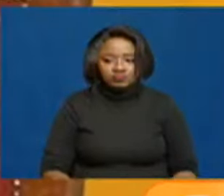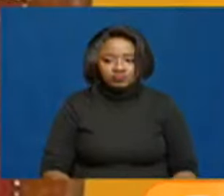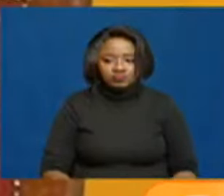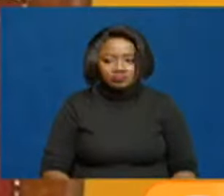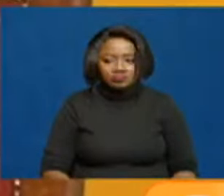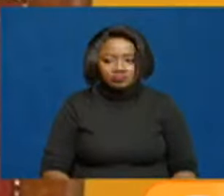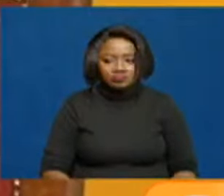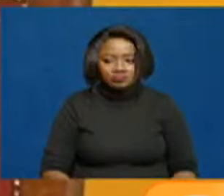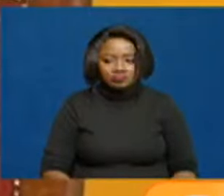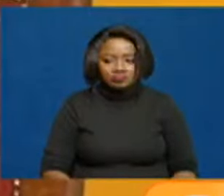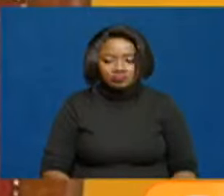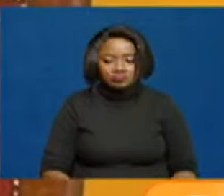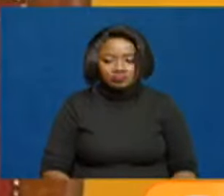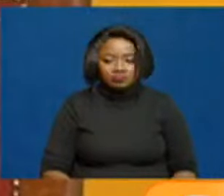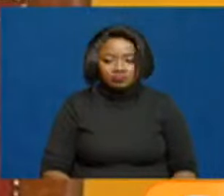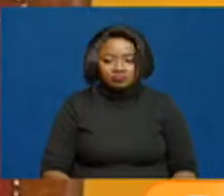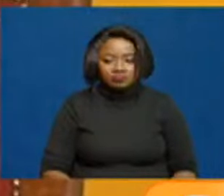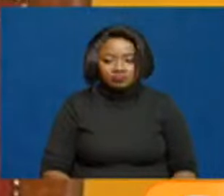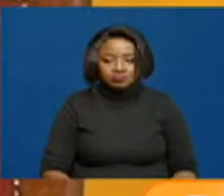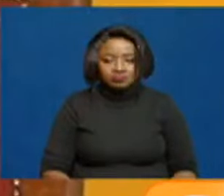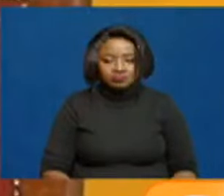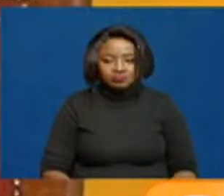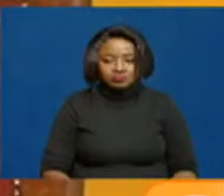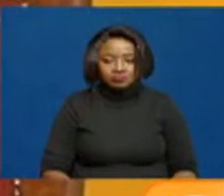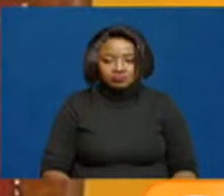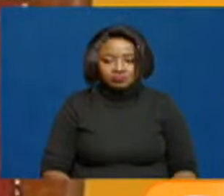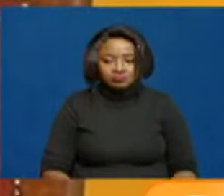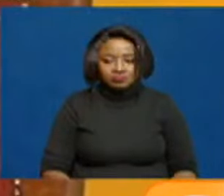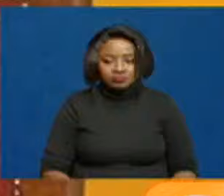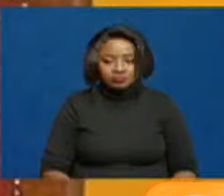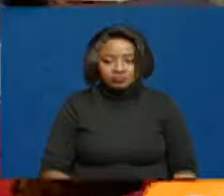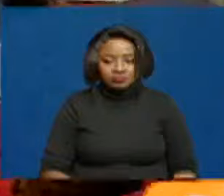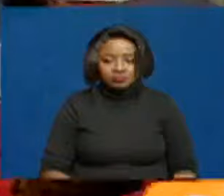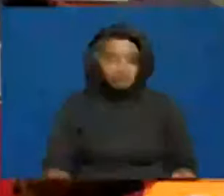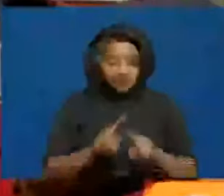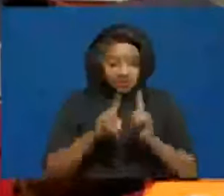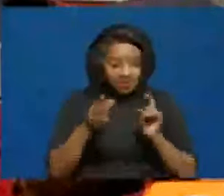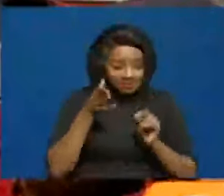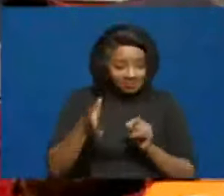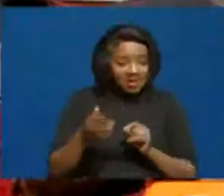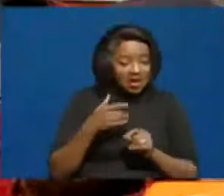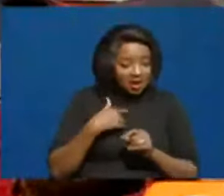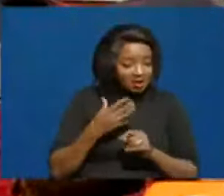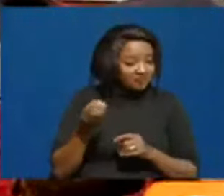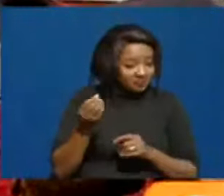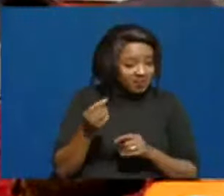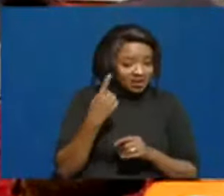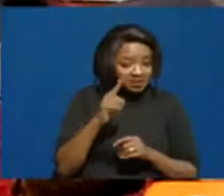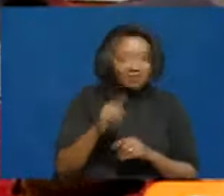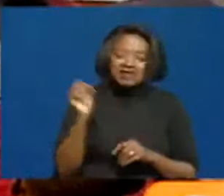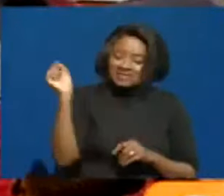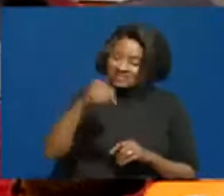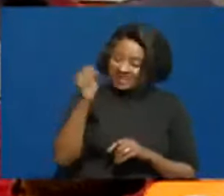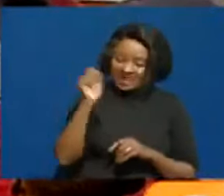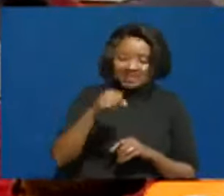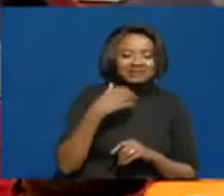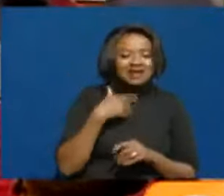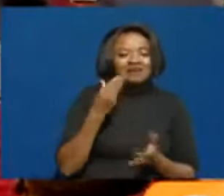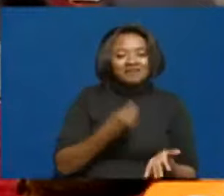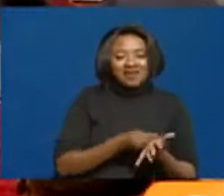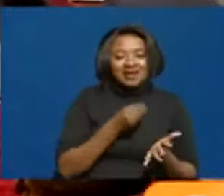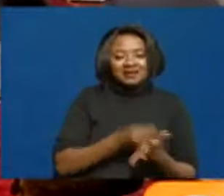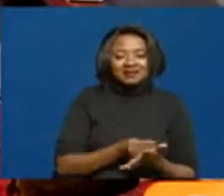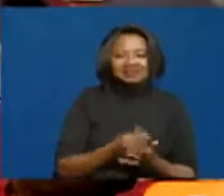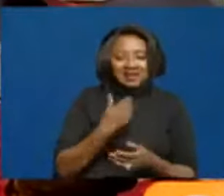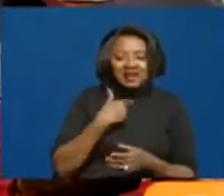that is. Okay. Yeah, just to mention a few. But there is money in this waste industry, right? Yeah, there is.